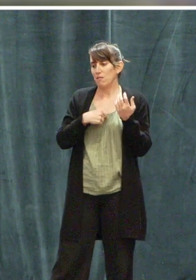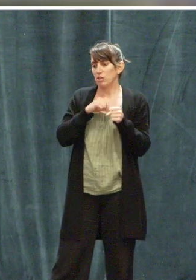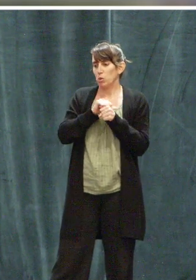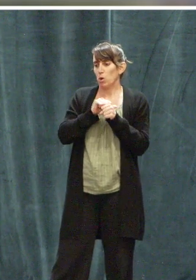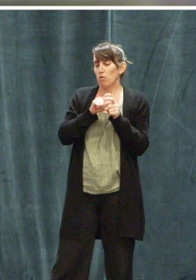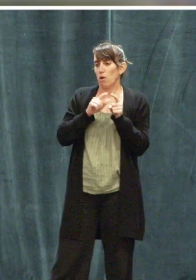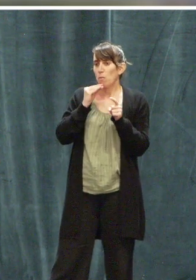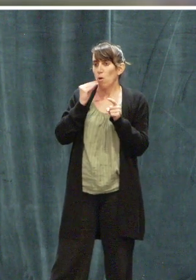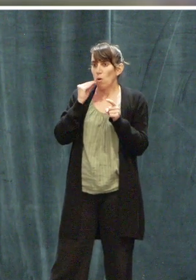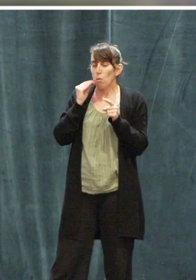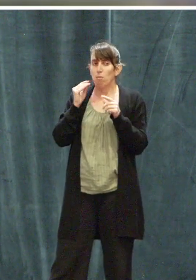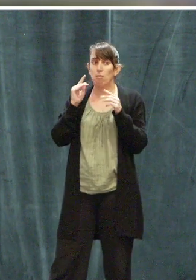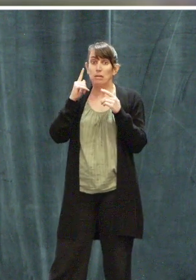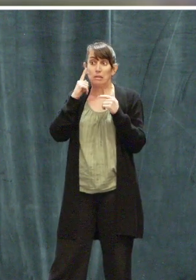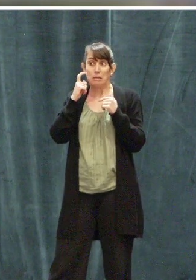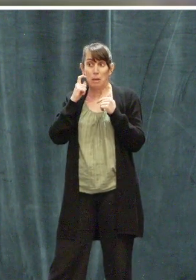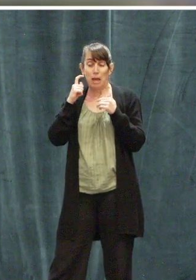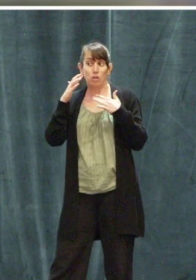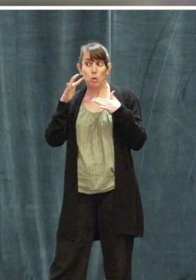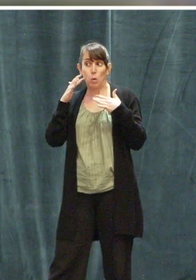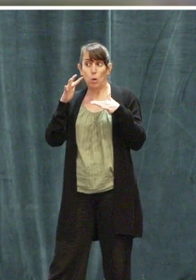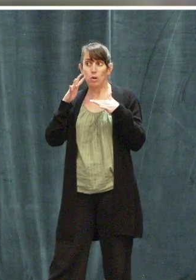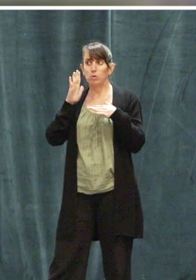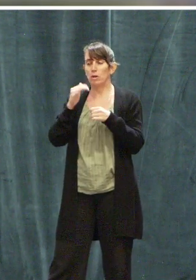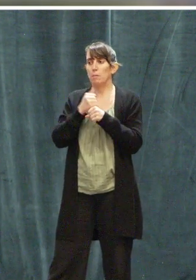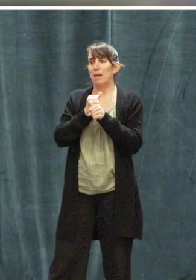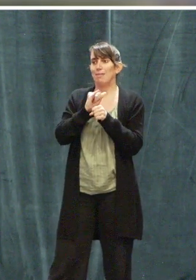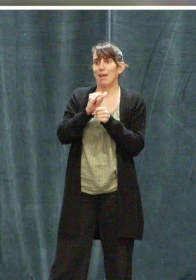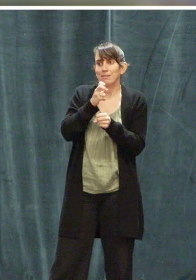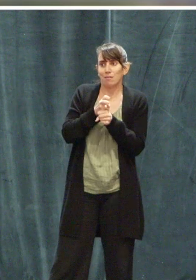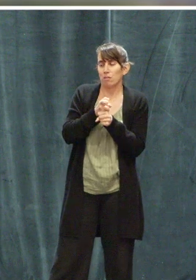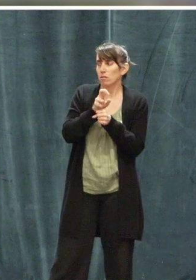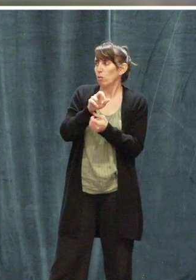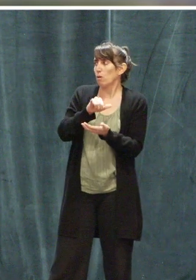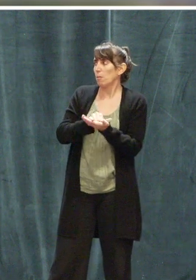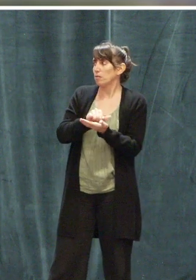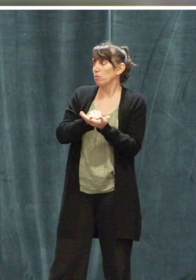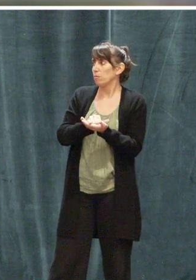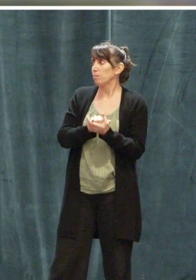and I suspect the noise will make that difficult or impossible.